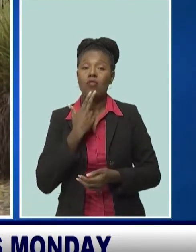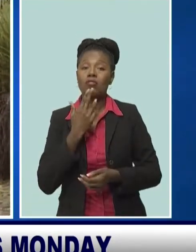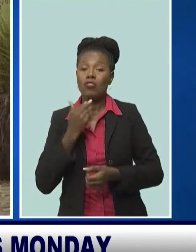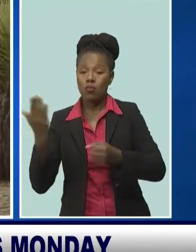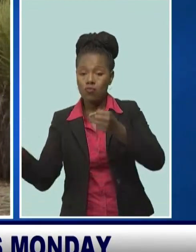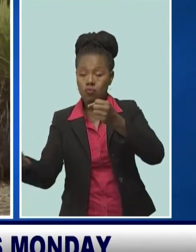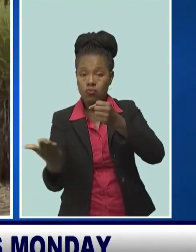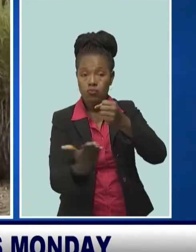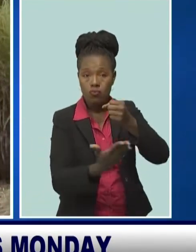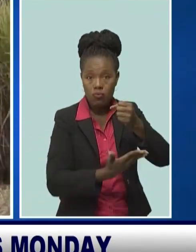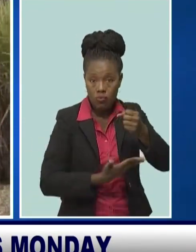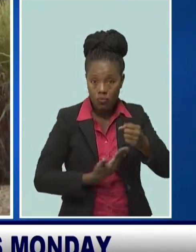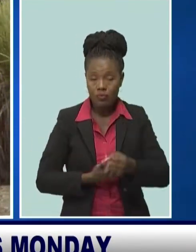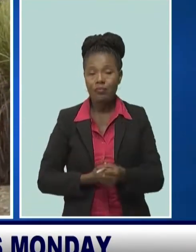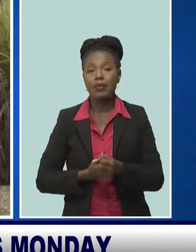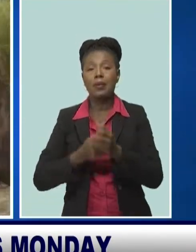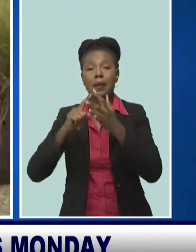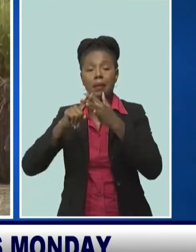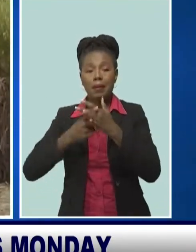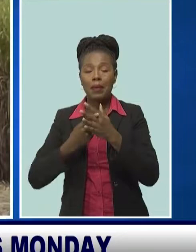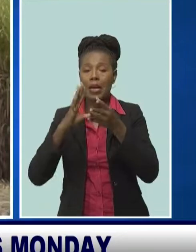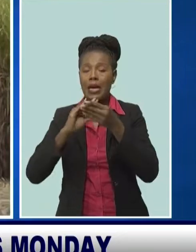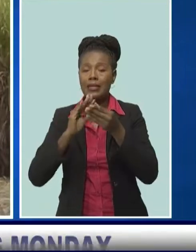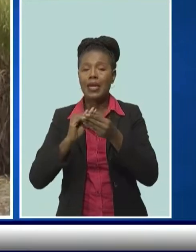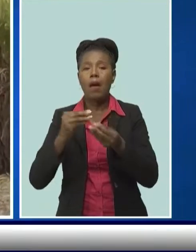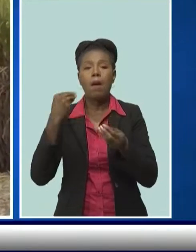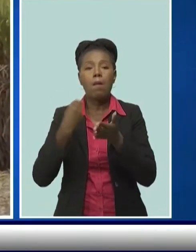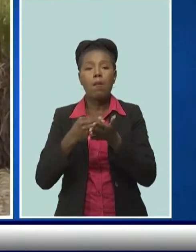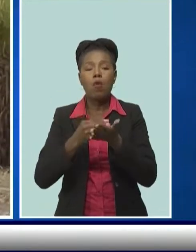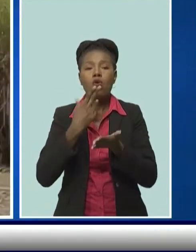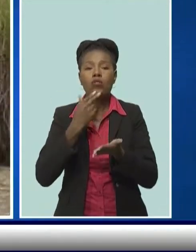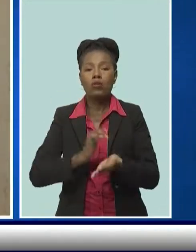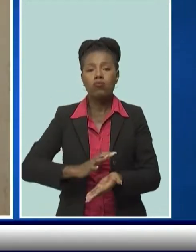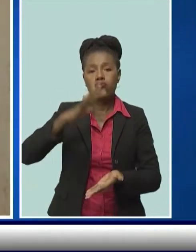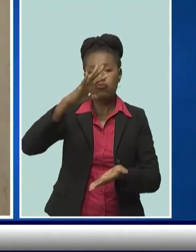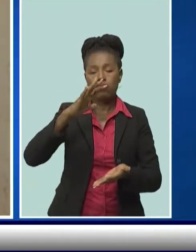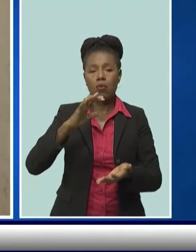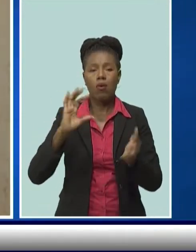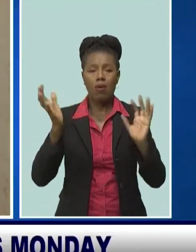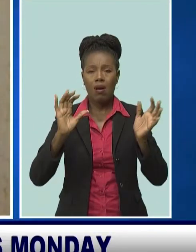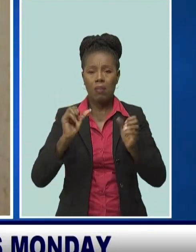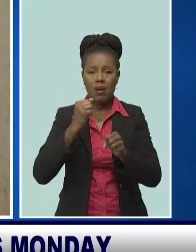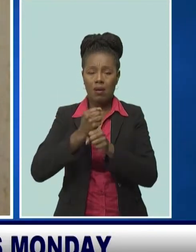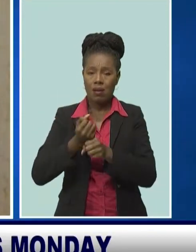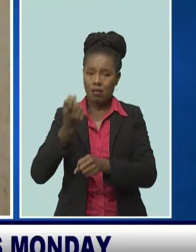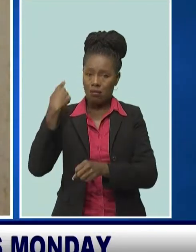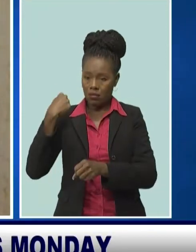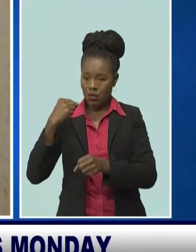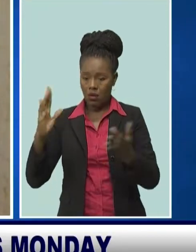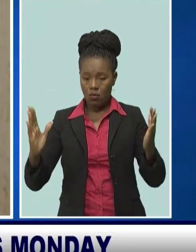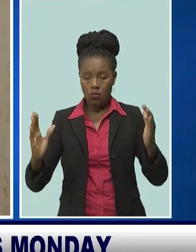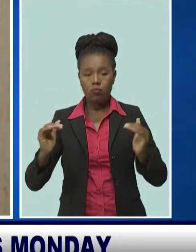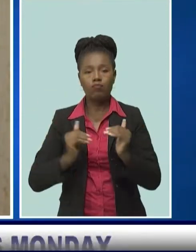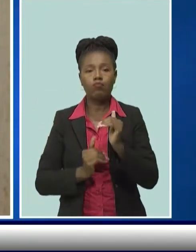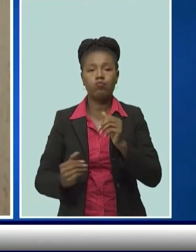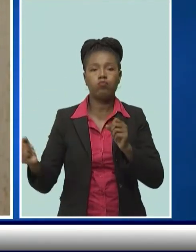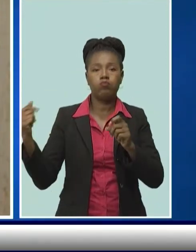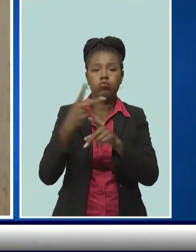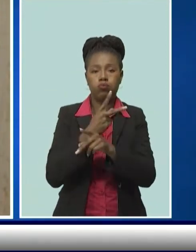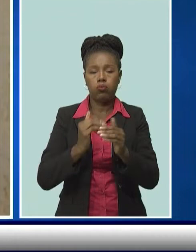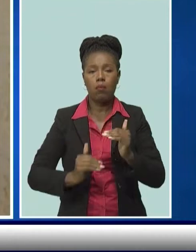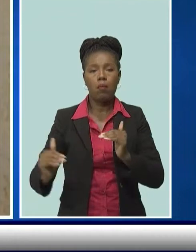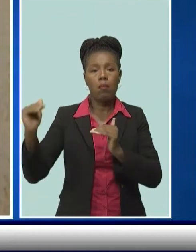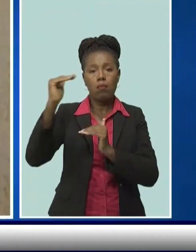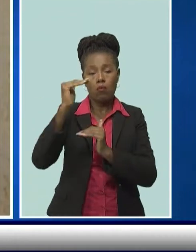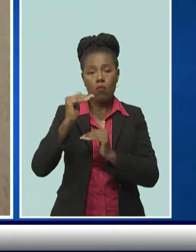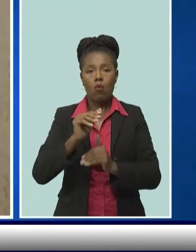signals what is expected to be a greater yield than that of last year. We've estimated that we will harvest